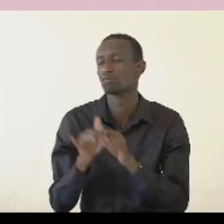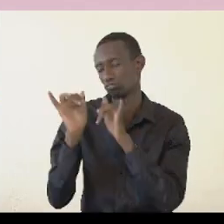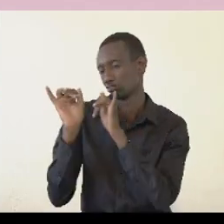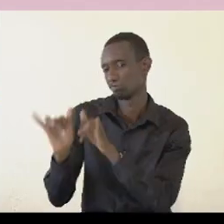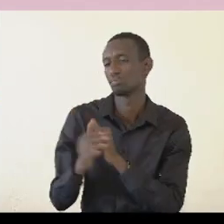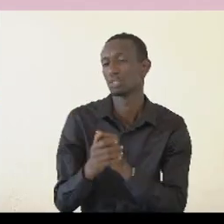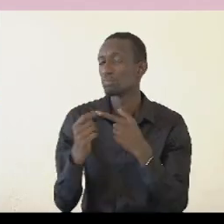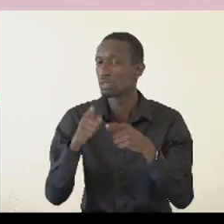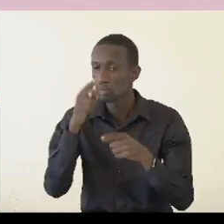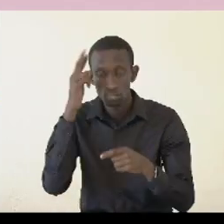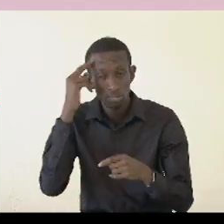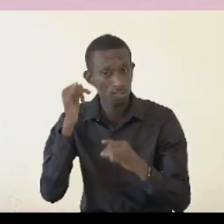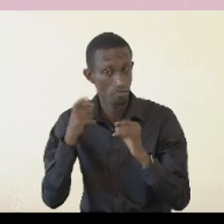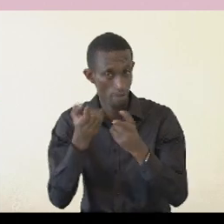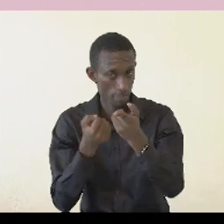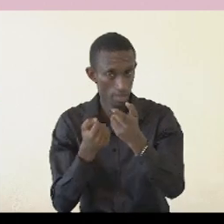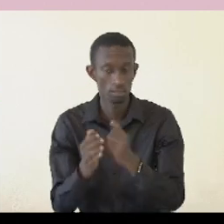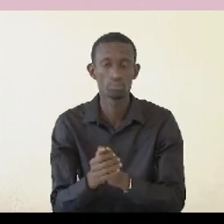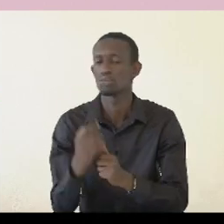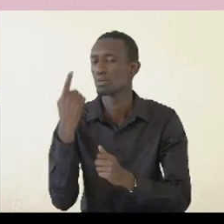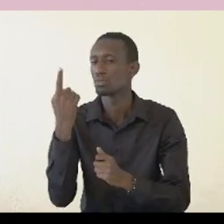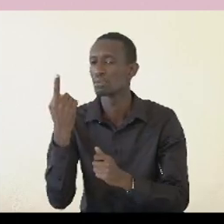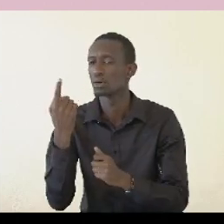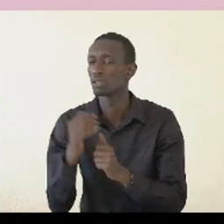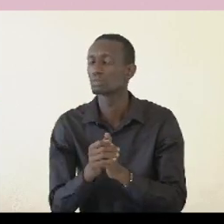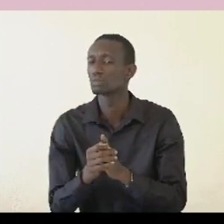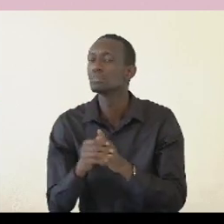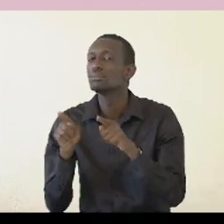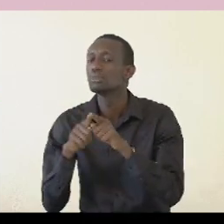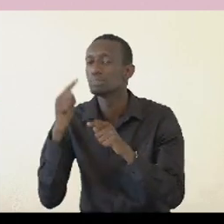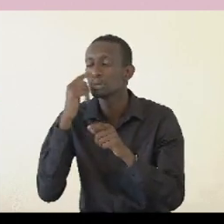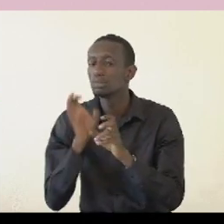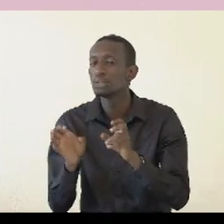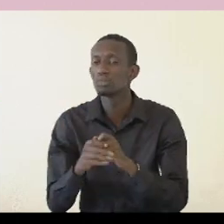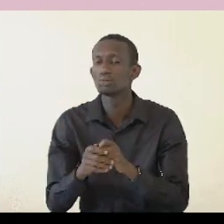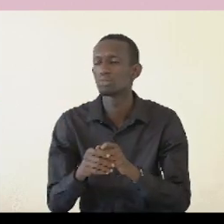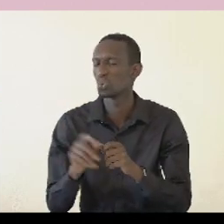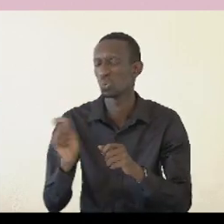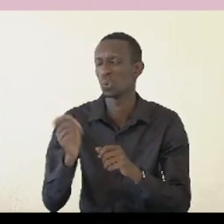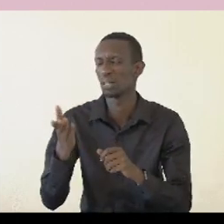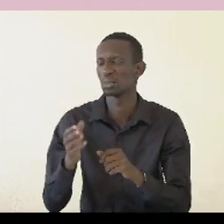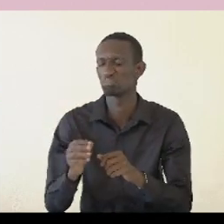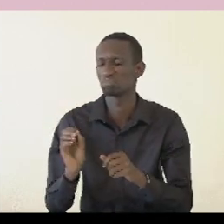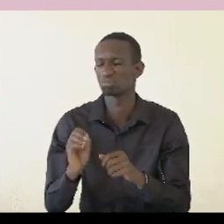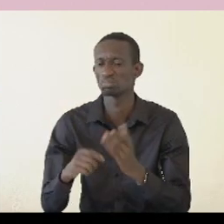there. But remember, if you have 1 as a subscript, there is no need of writing that